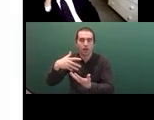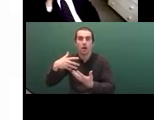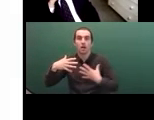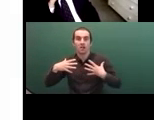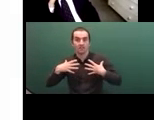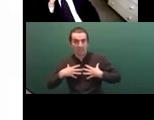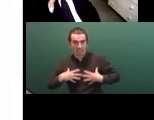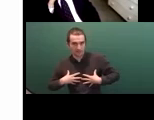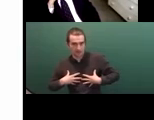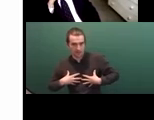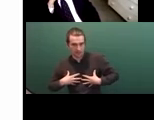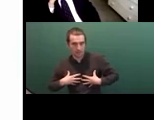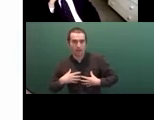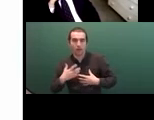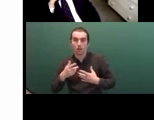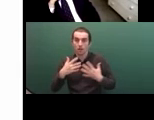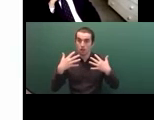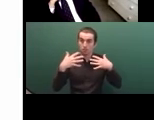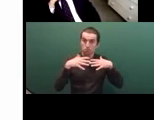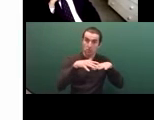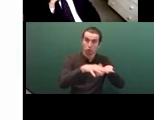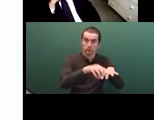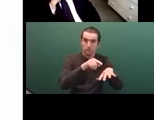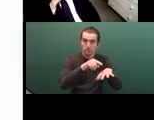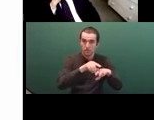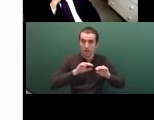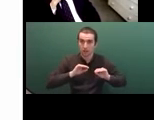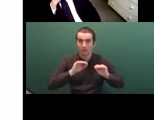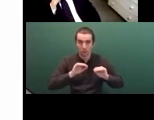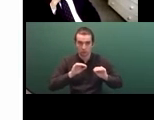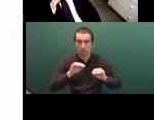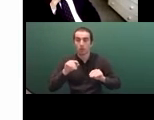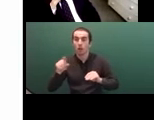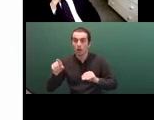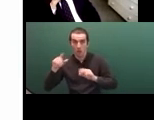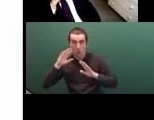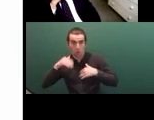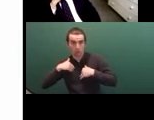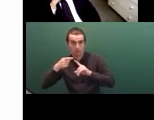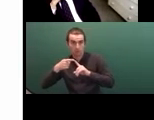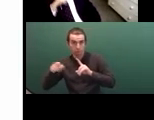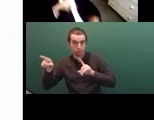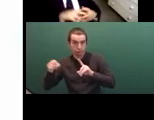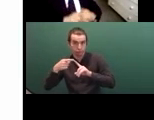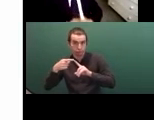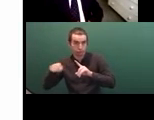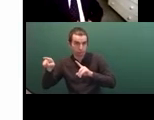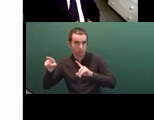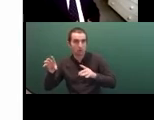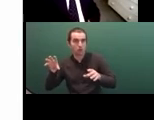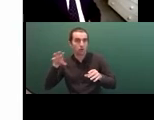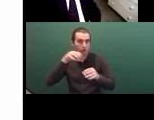either in a specialist school, considering remedial schooling,